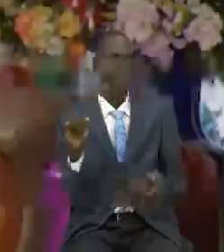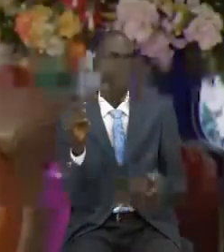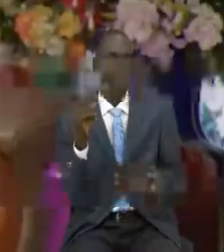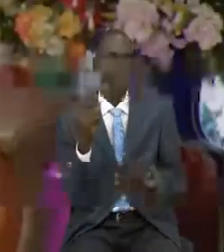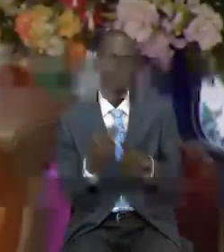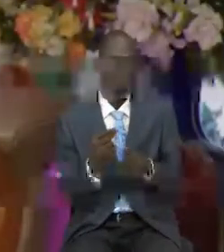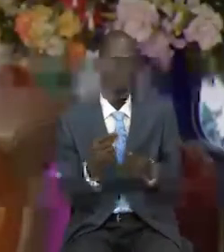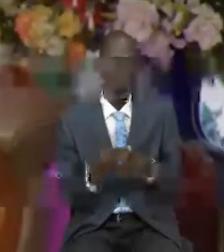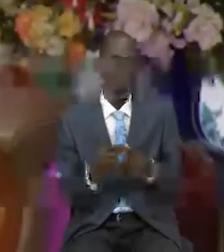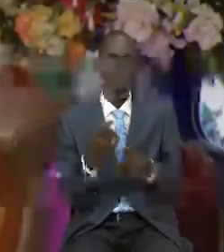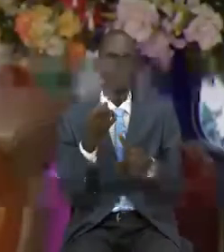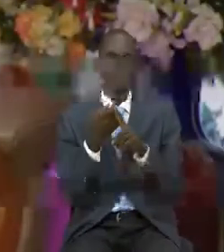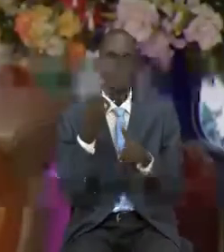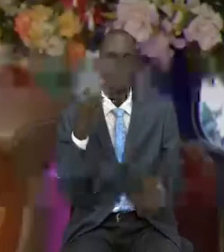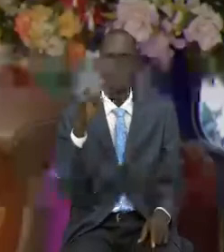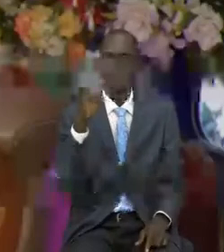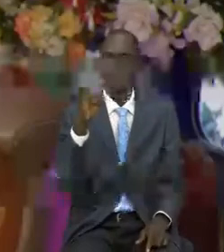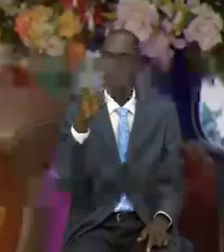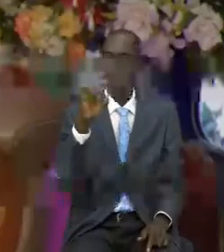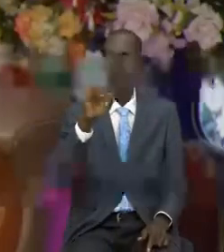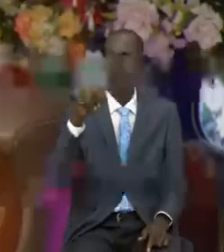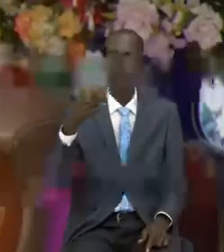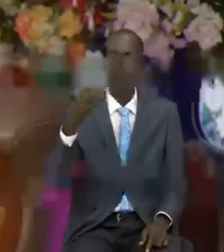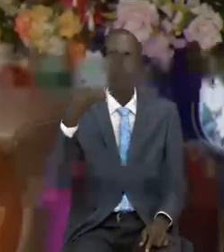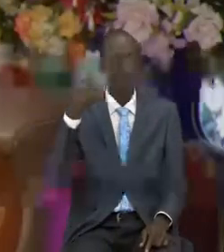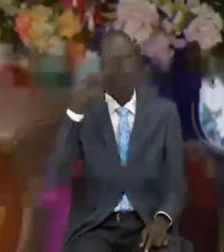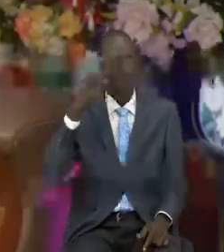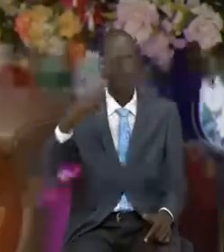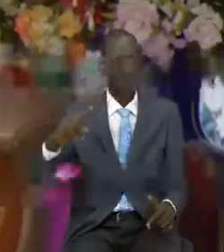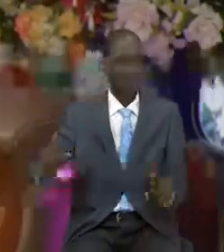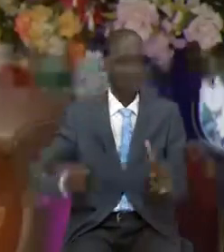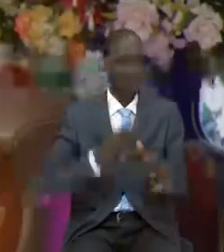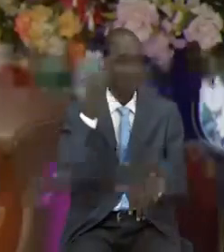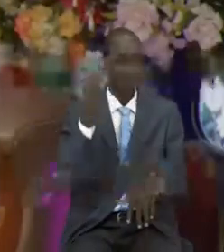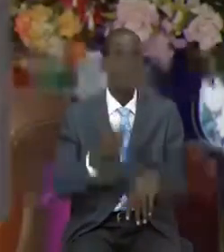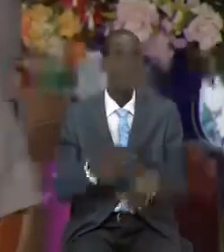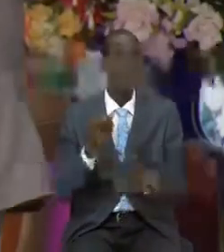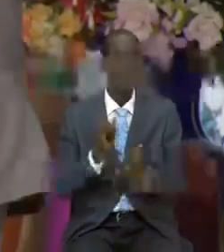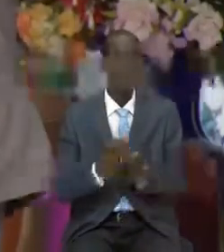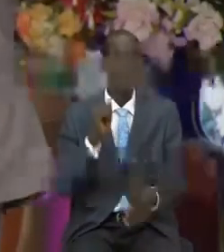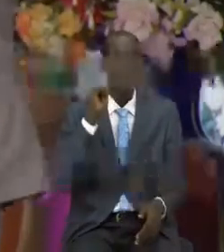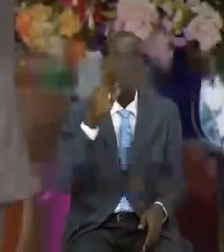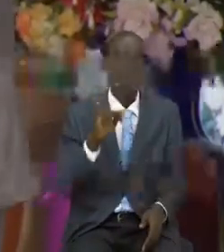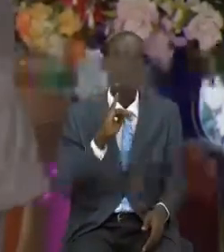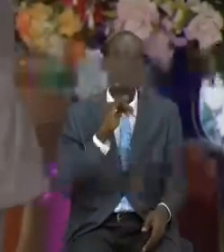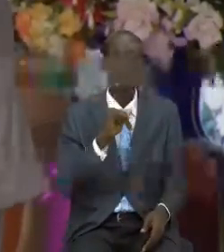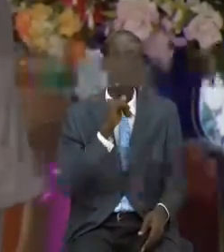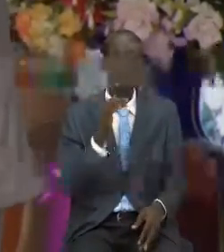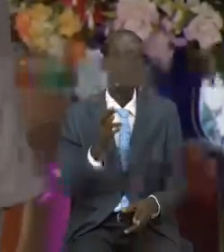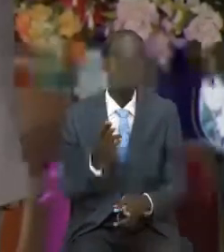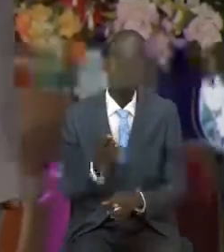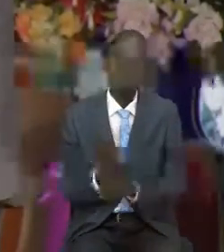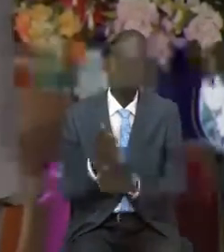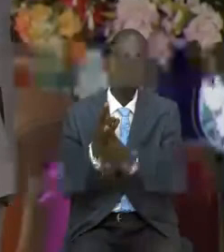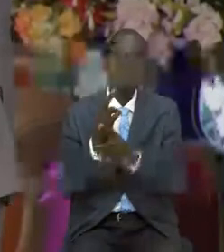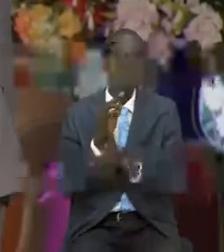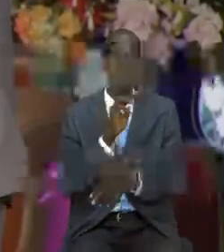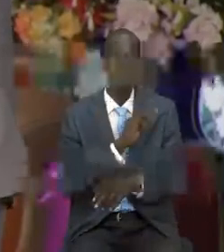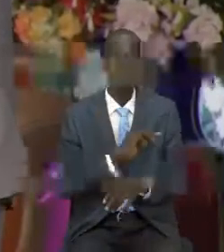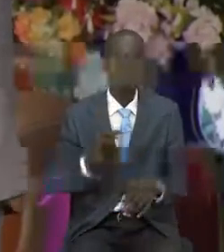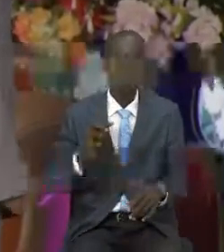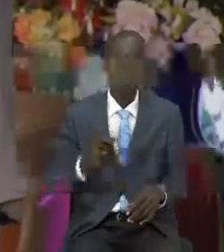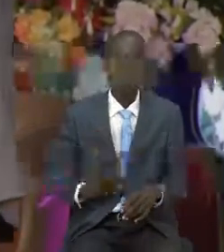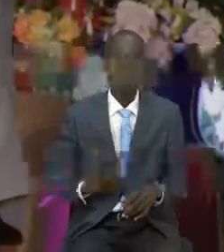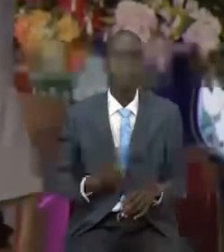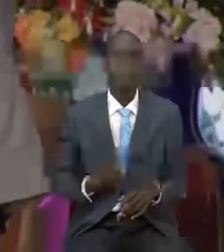Elijah the first time. That woman was not a regular member of